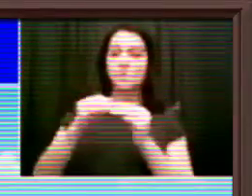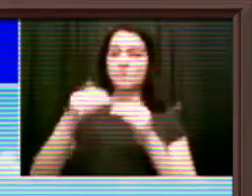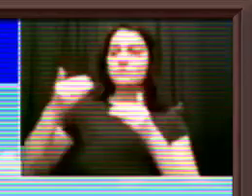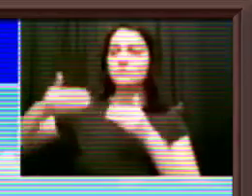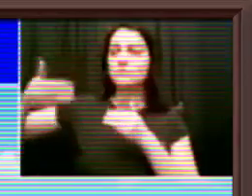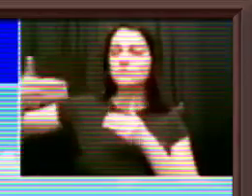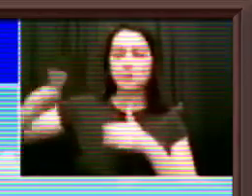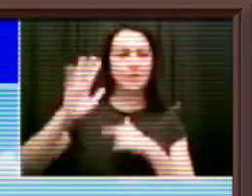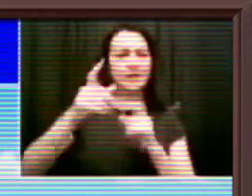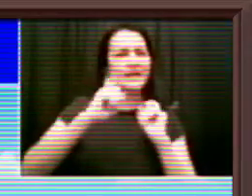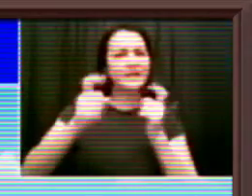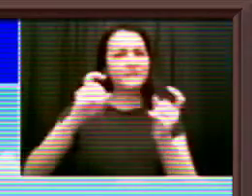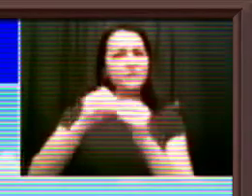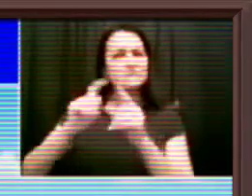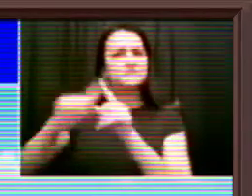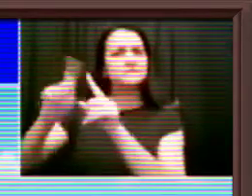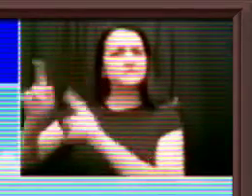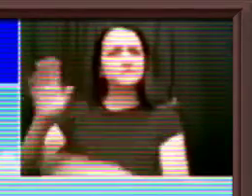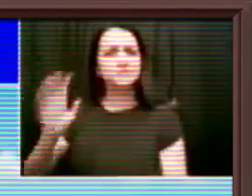right?